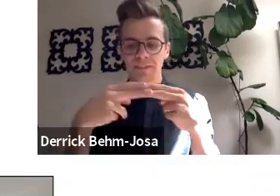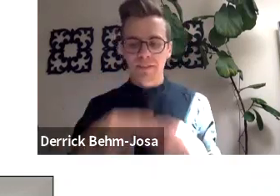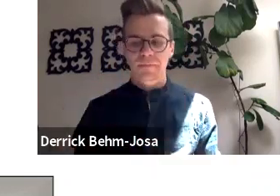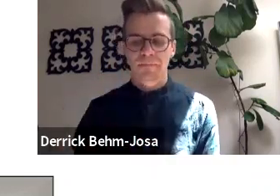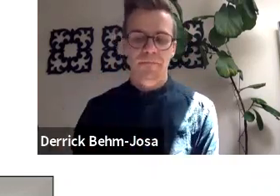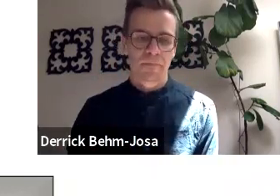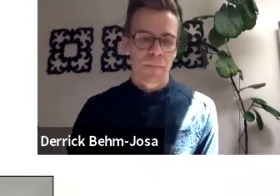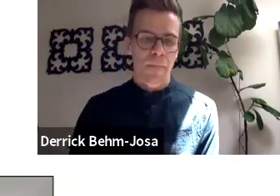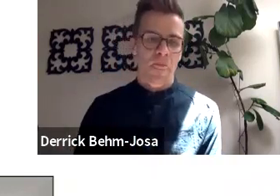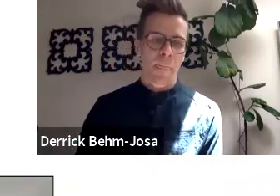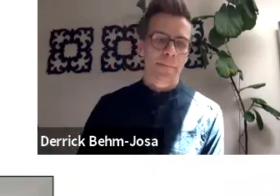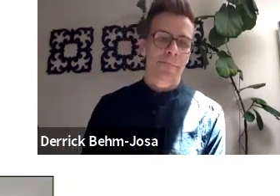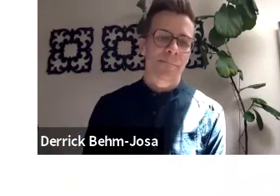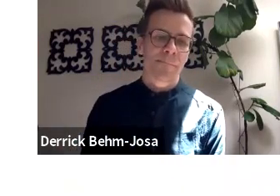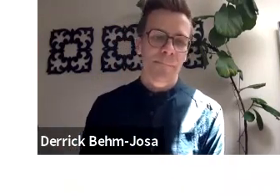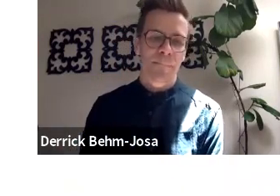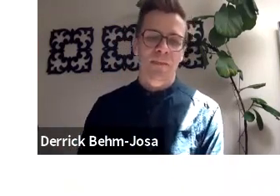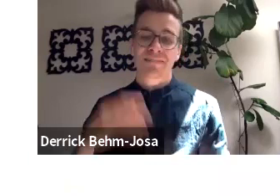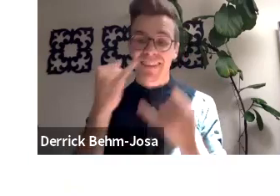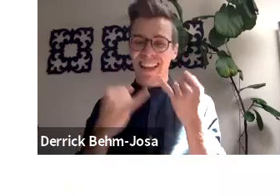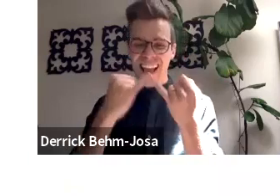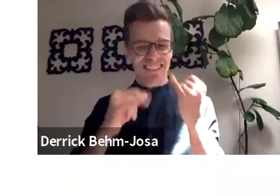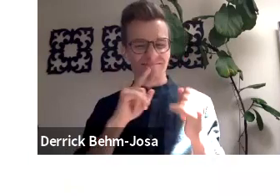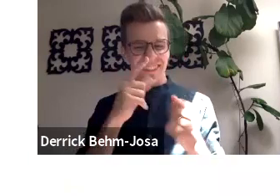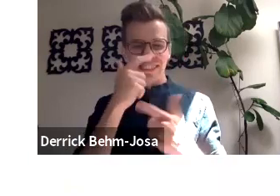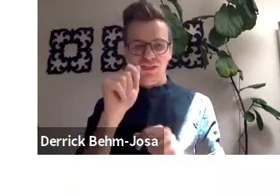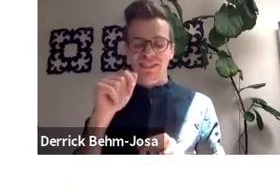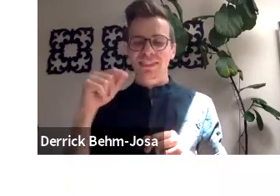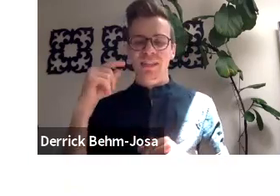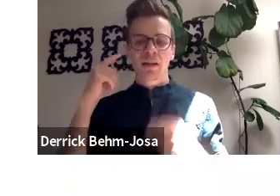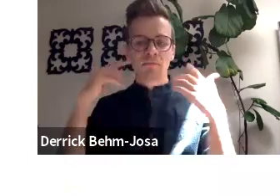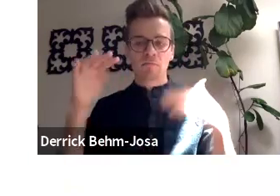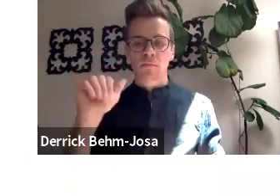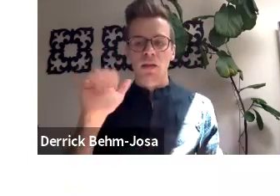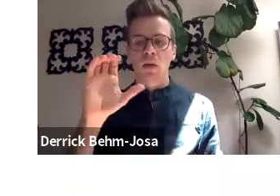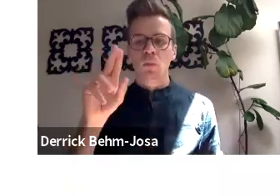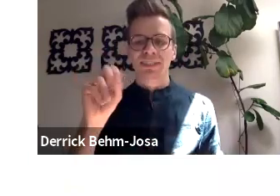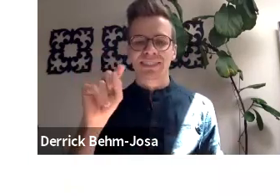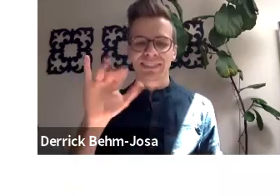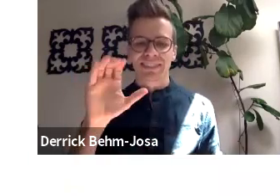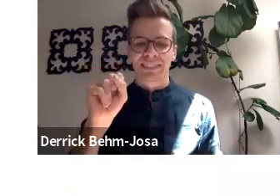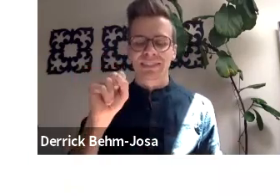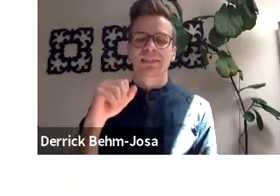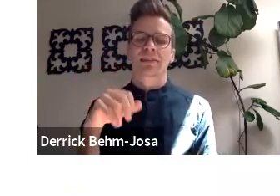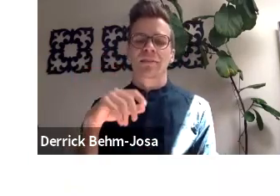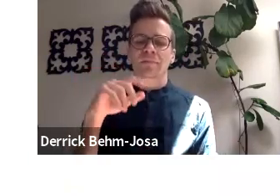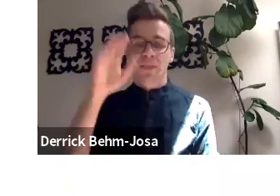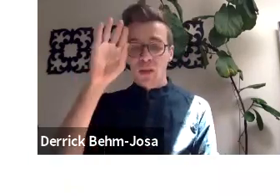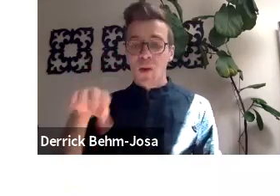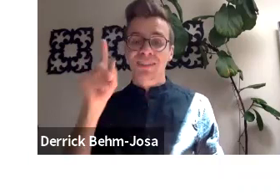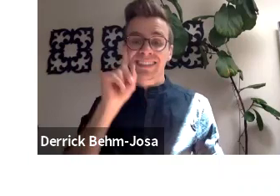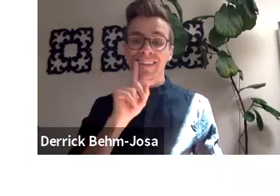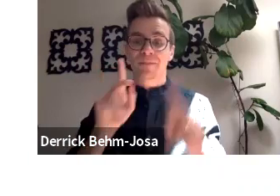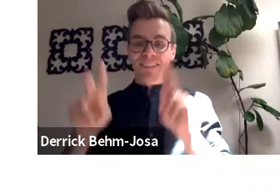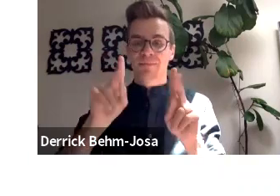Next slide, please. And finally, I think is most interesting,